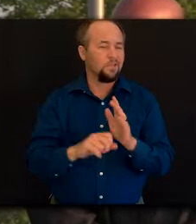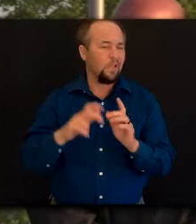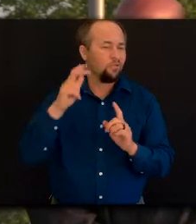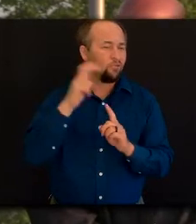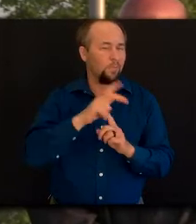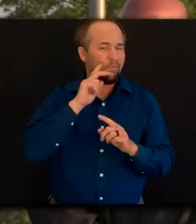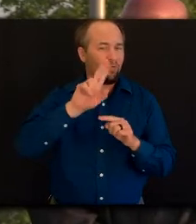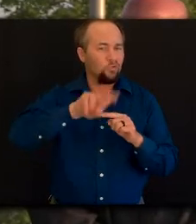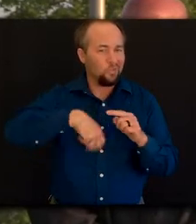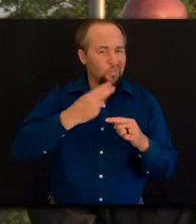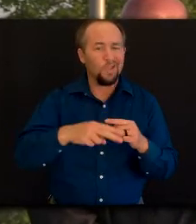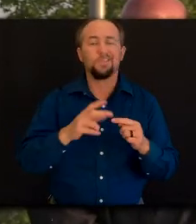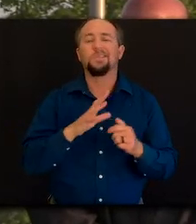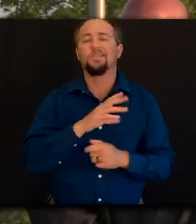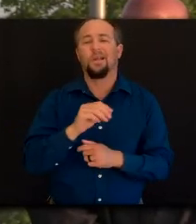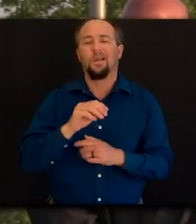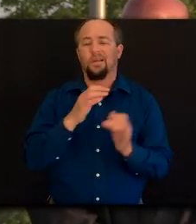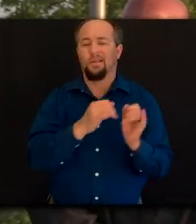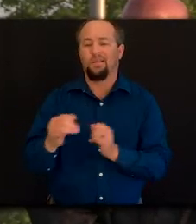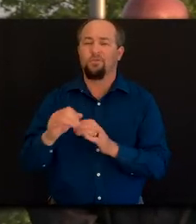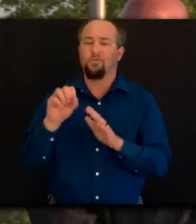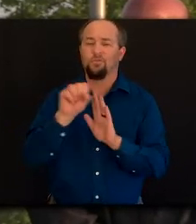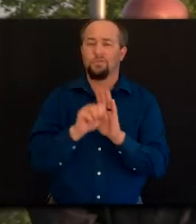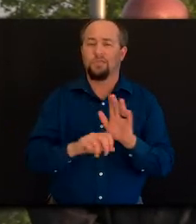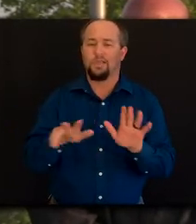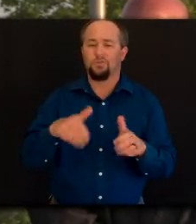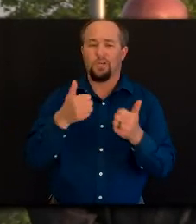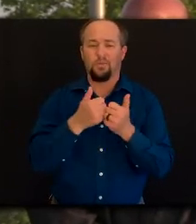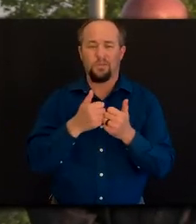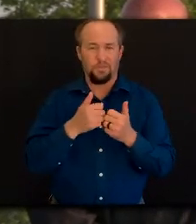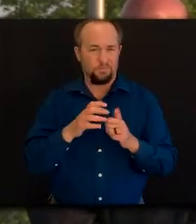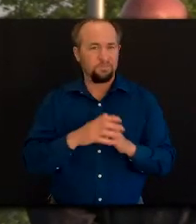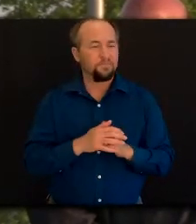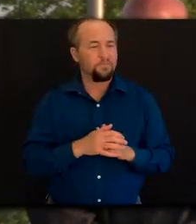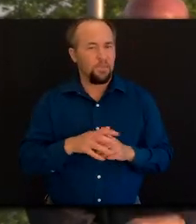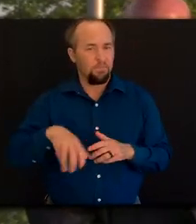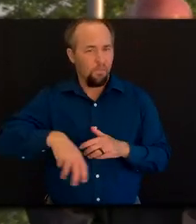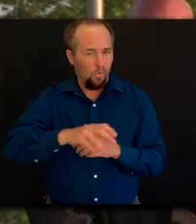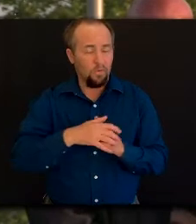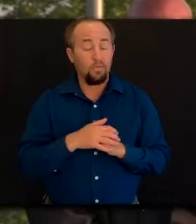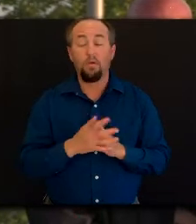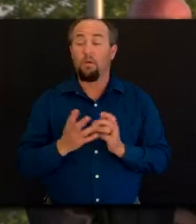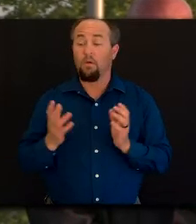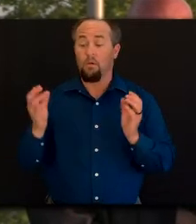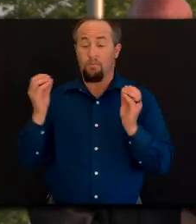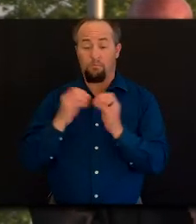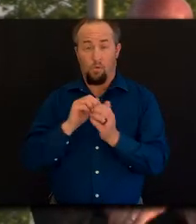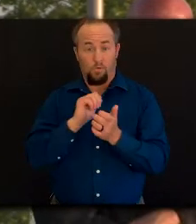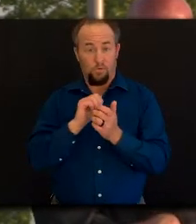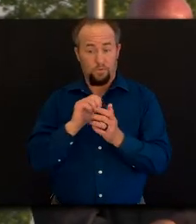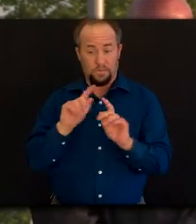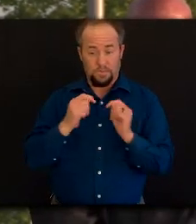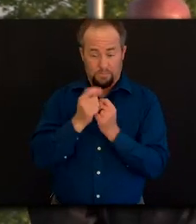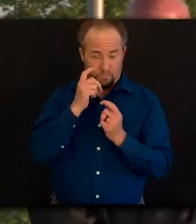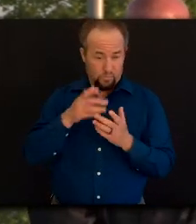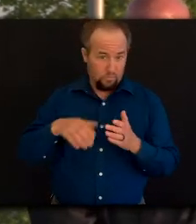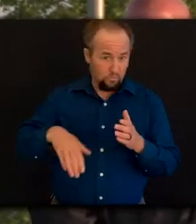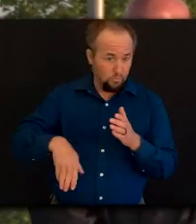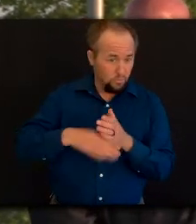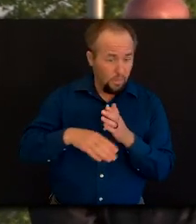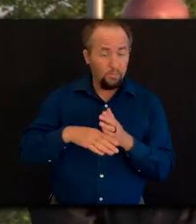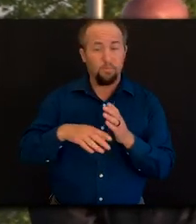gymnastics and individual state champion in bowling. This week, several more teams will vie for championships in soccer,